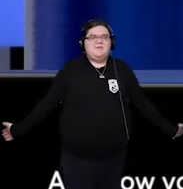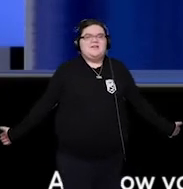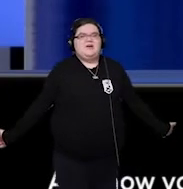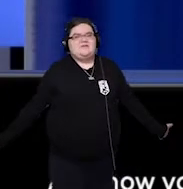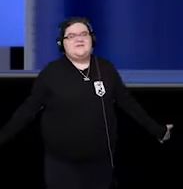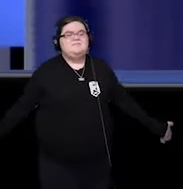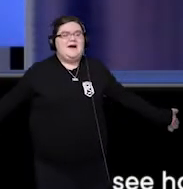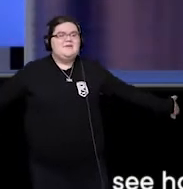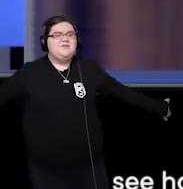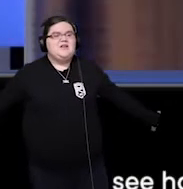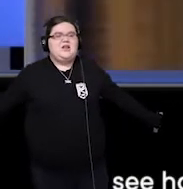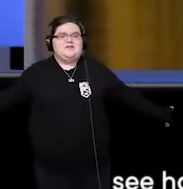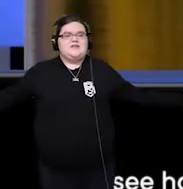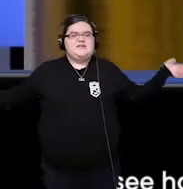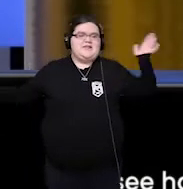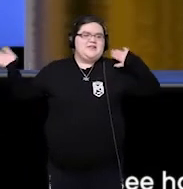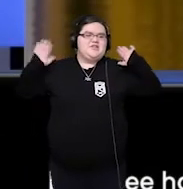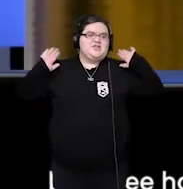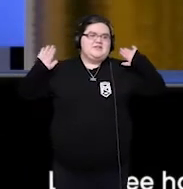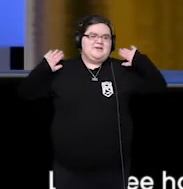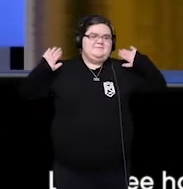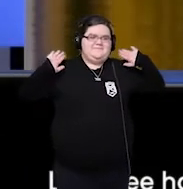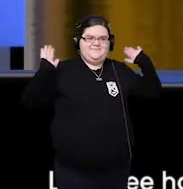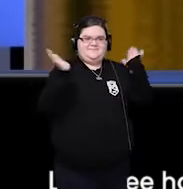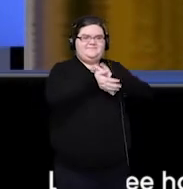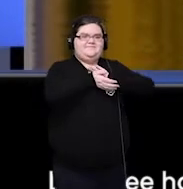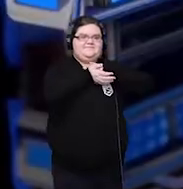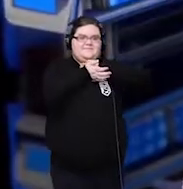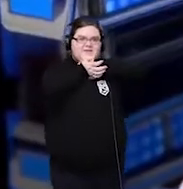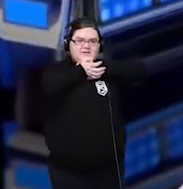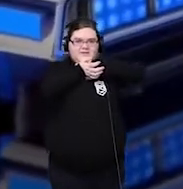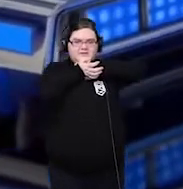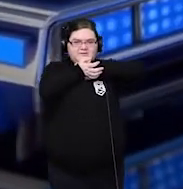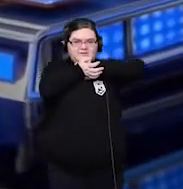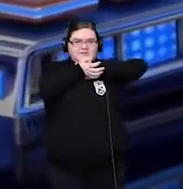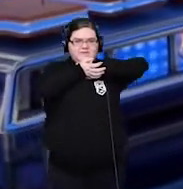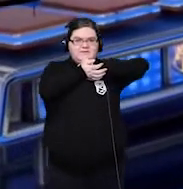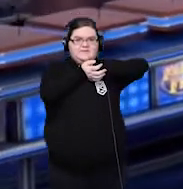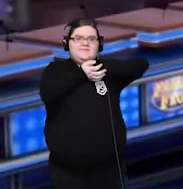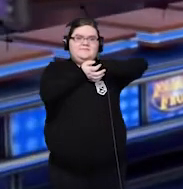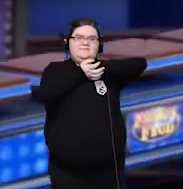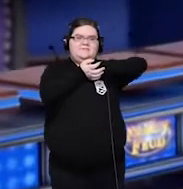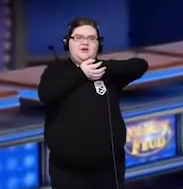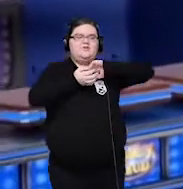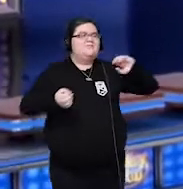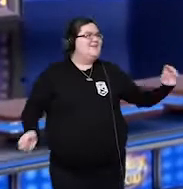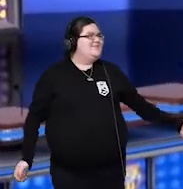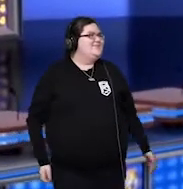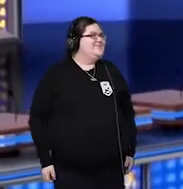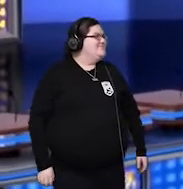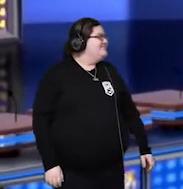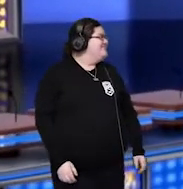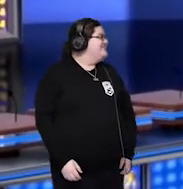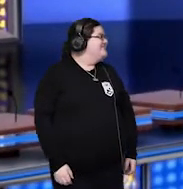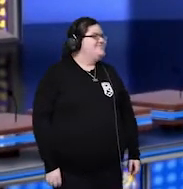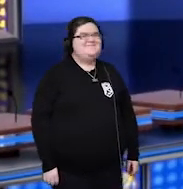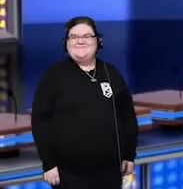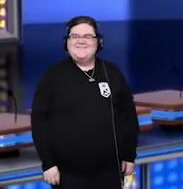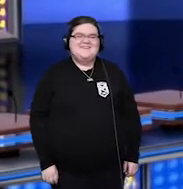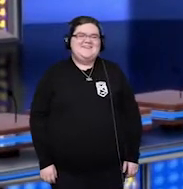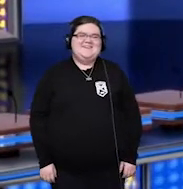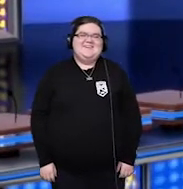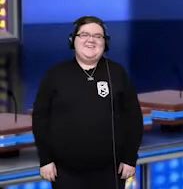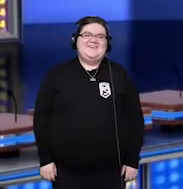I don't think so. It might be close. It might be close. Let's see. Let's just see. Oh, you do, actually. Yes. Walk out on your kid. Oh, my God.